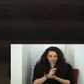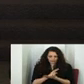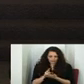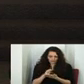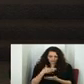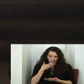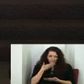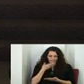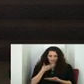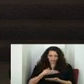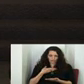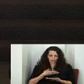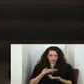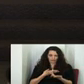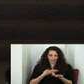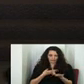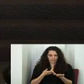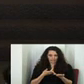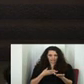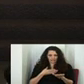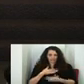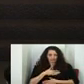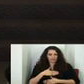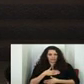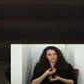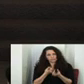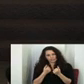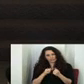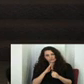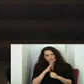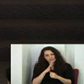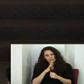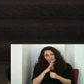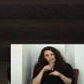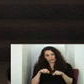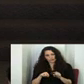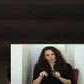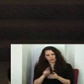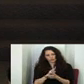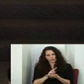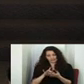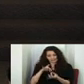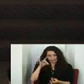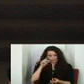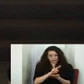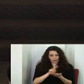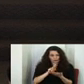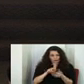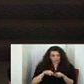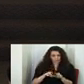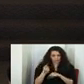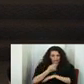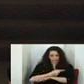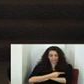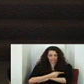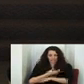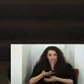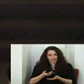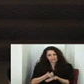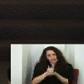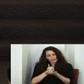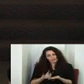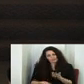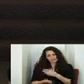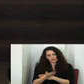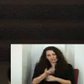grateful that you continue to speak to us through the stories of old and through our experiences of the day and the present. So help us this morning,